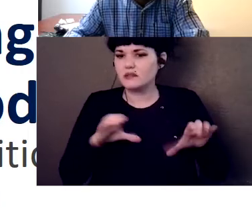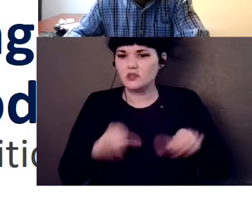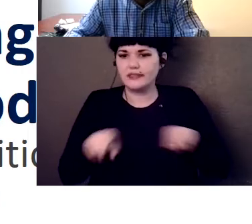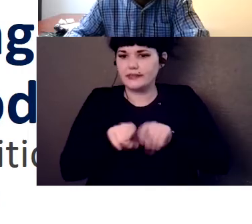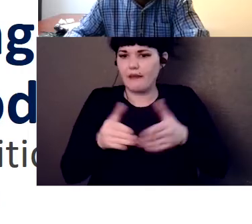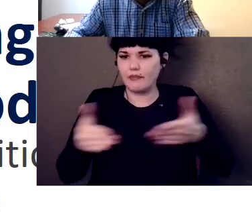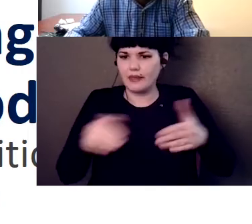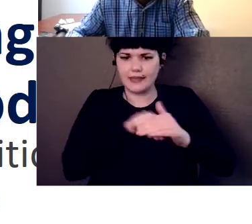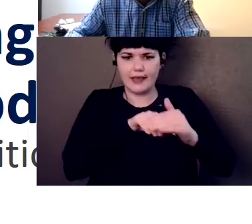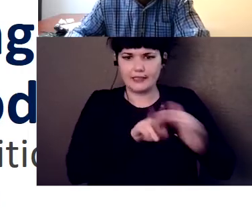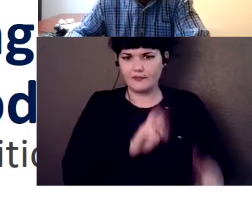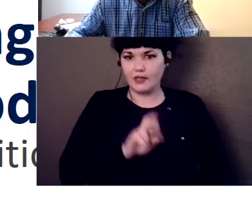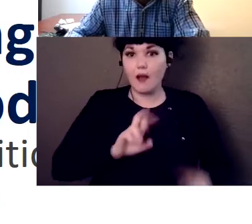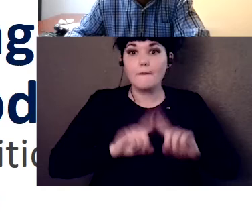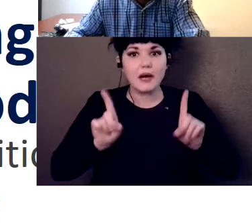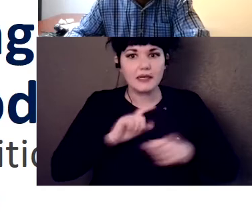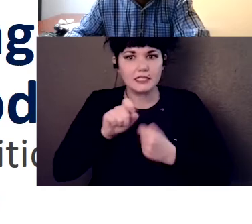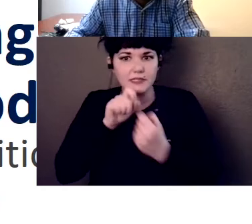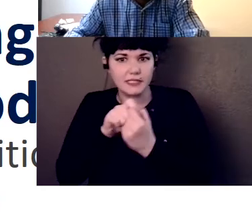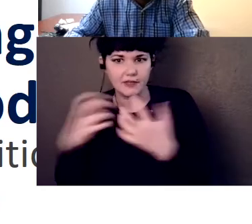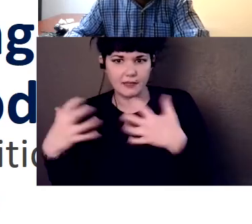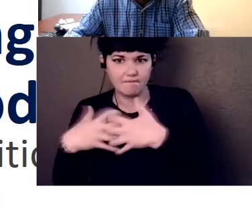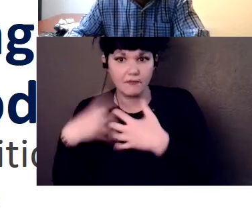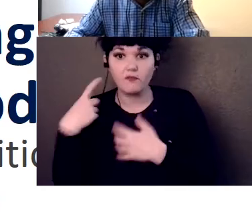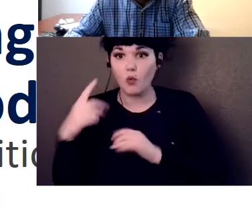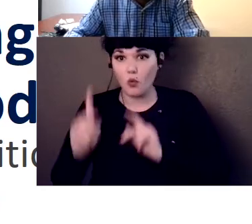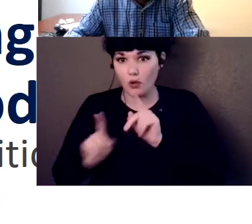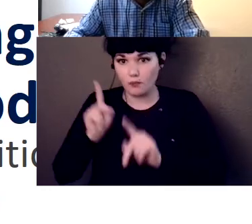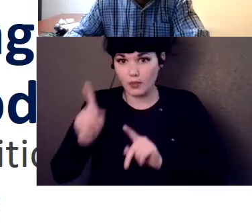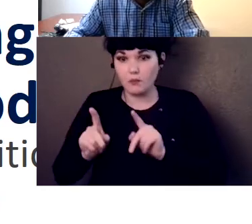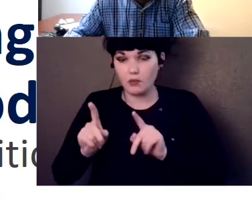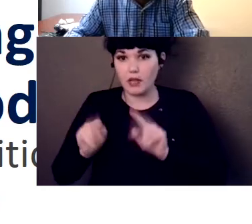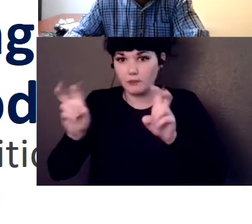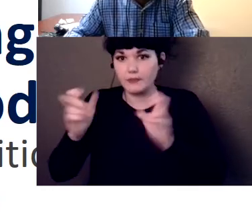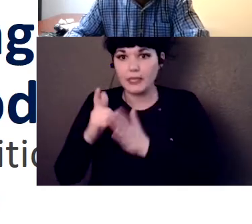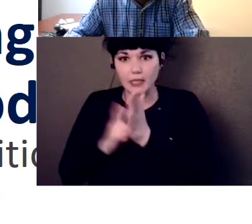but specifically tailored to those individuals that are legally blind.